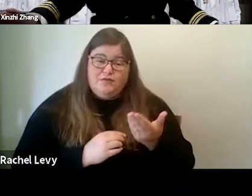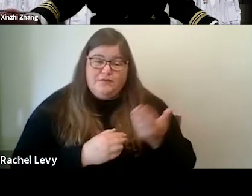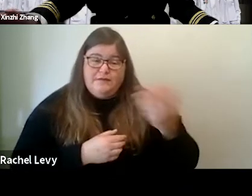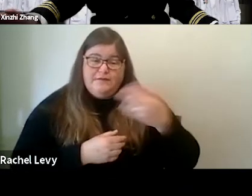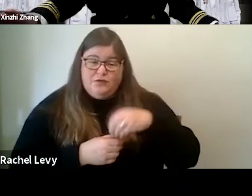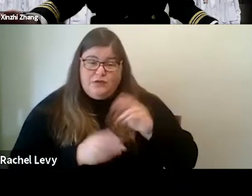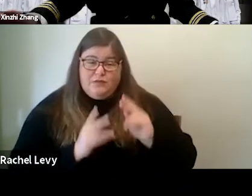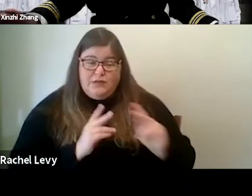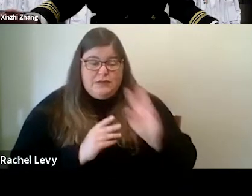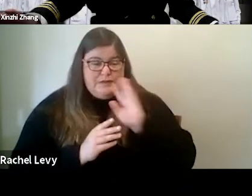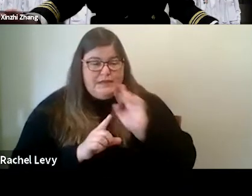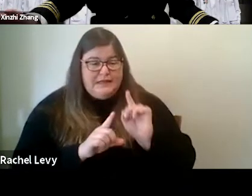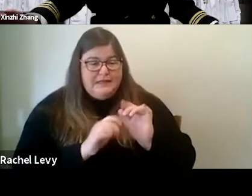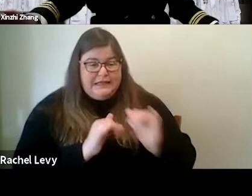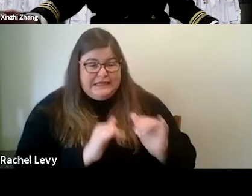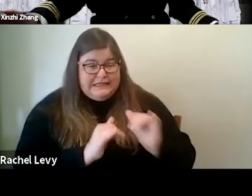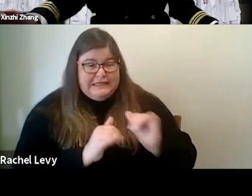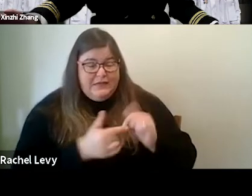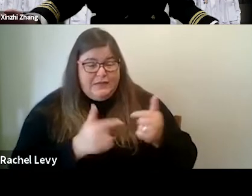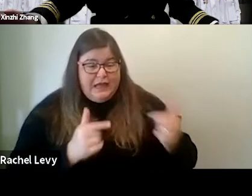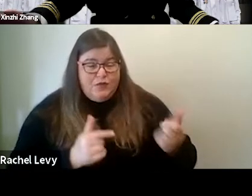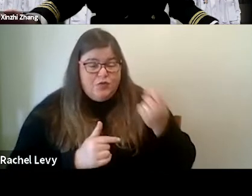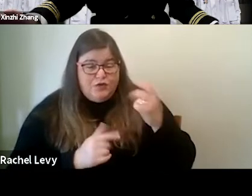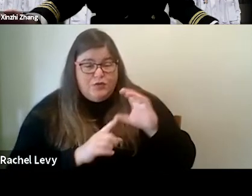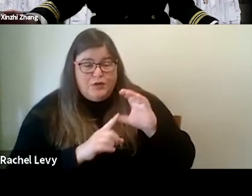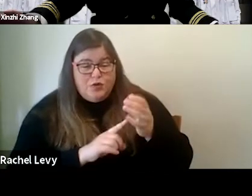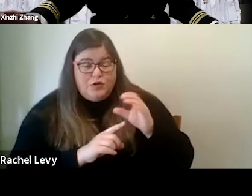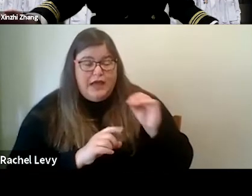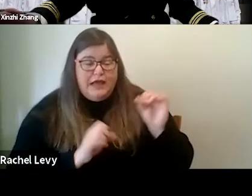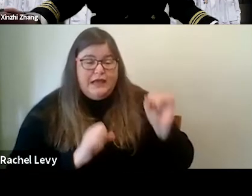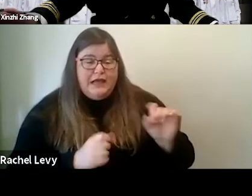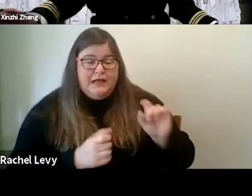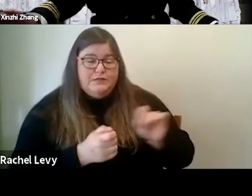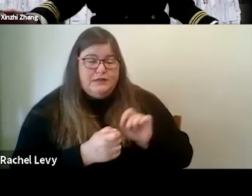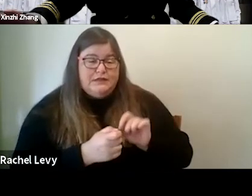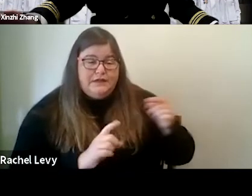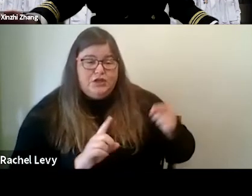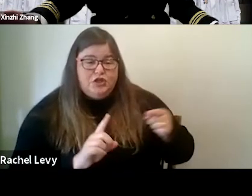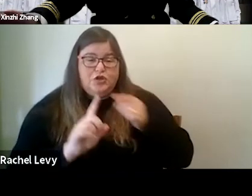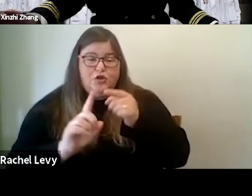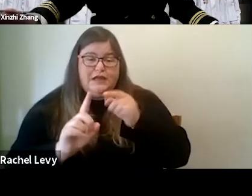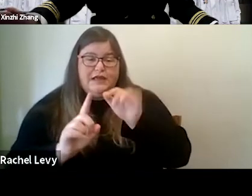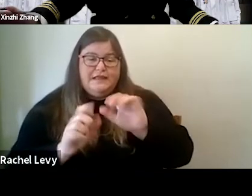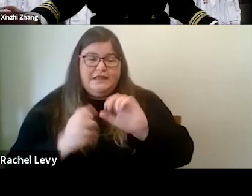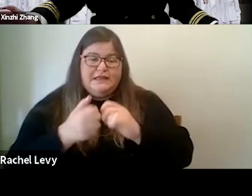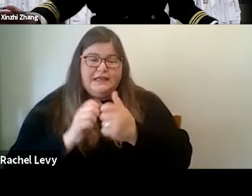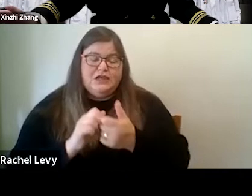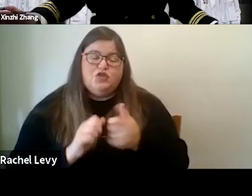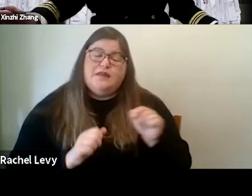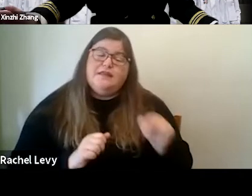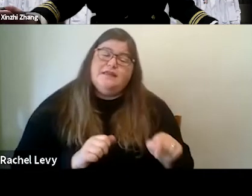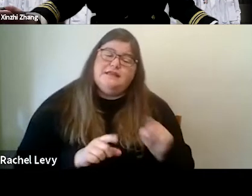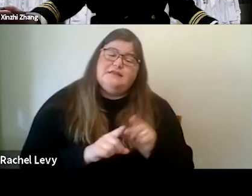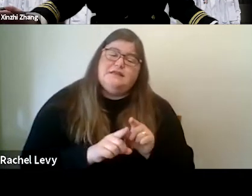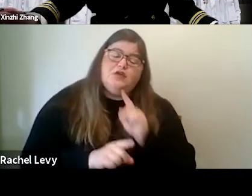the community who understand the culture and can specifically target and address these issues. This is also